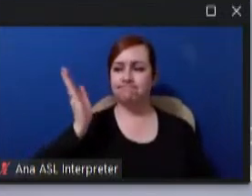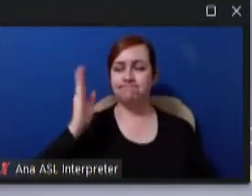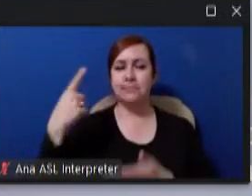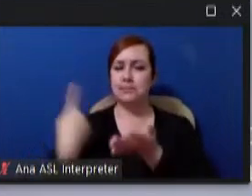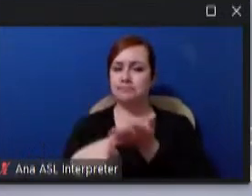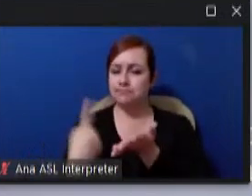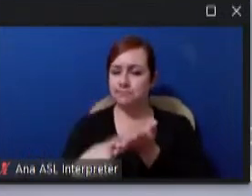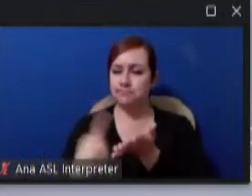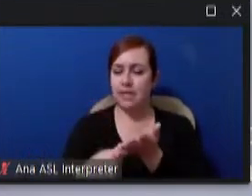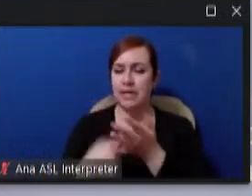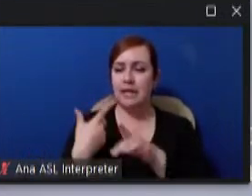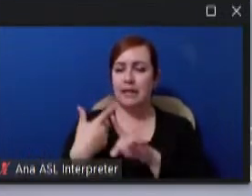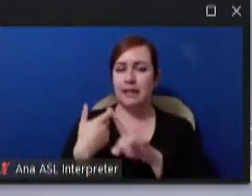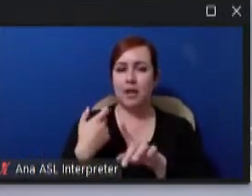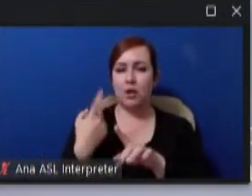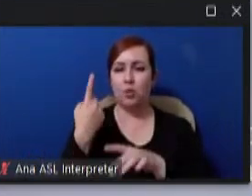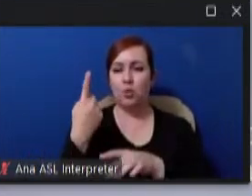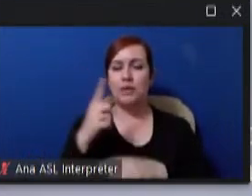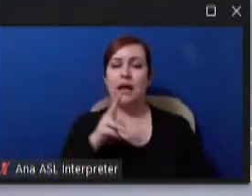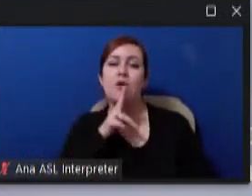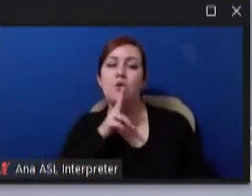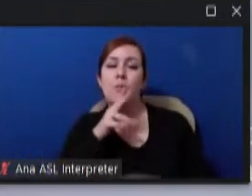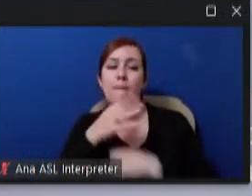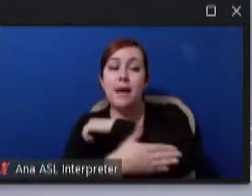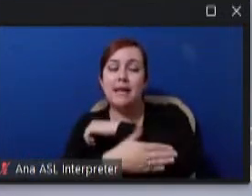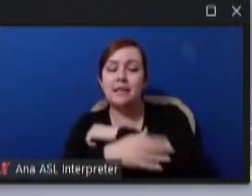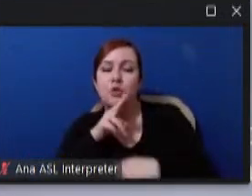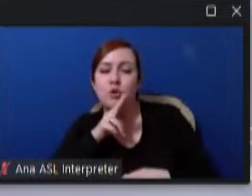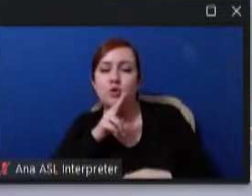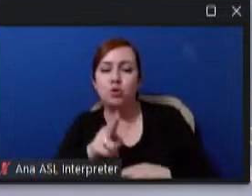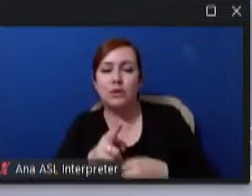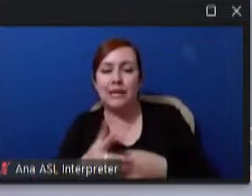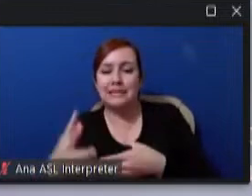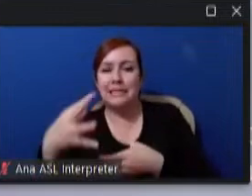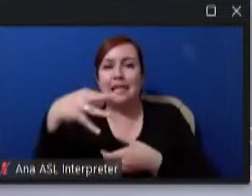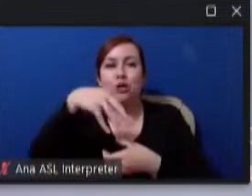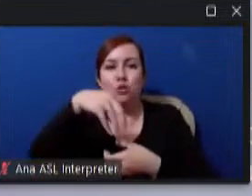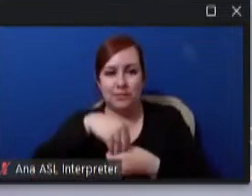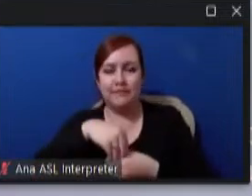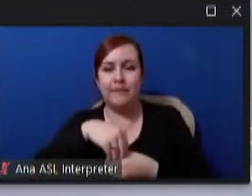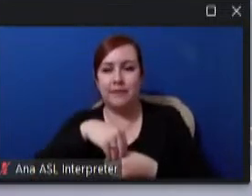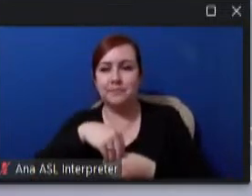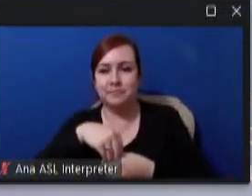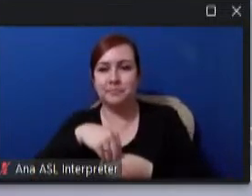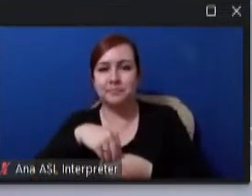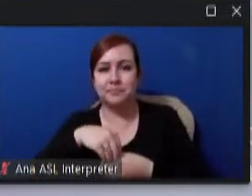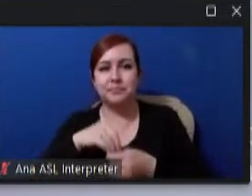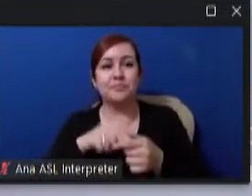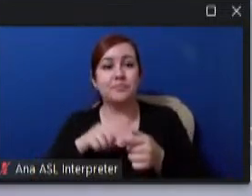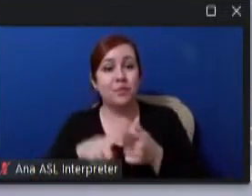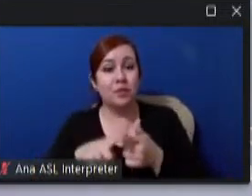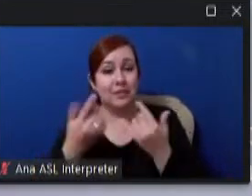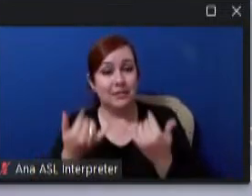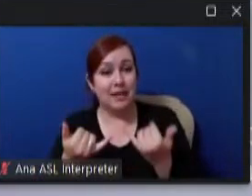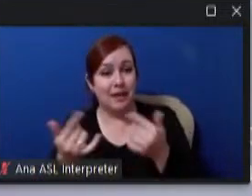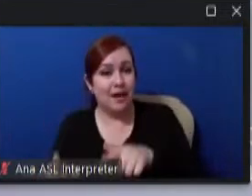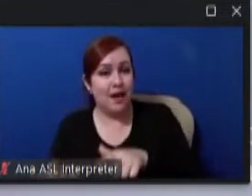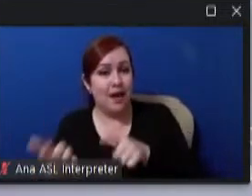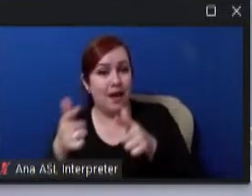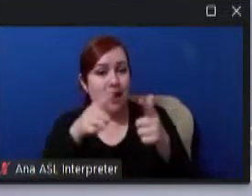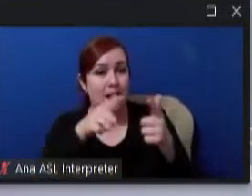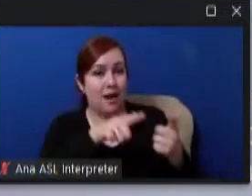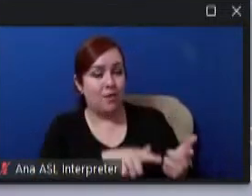of strength, talking about an inclusive Honduras. I will